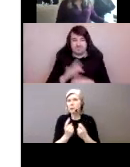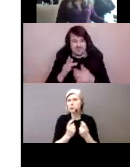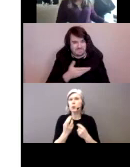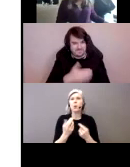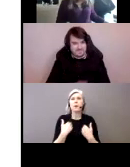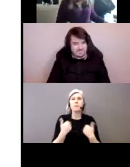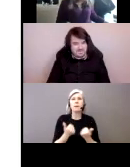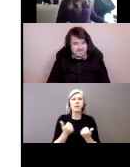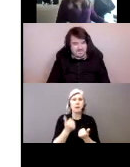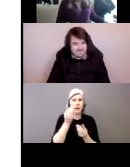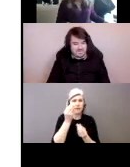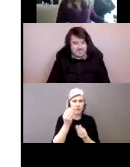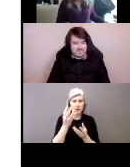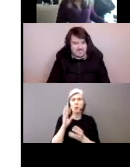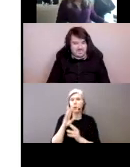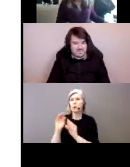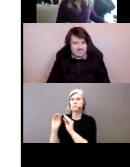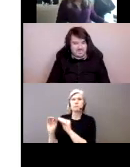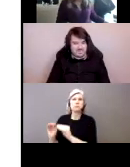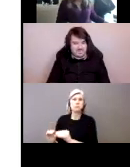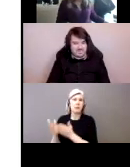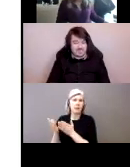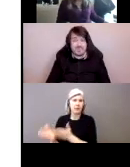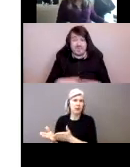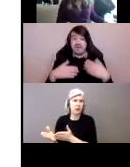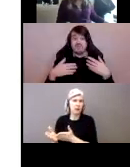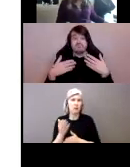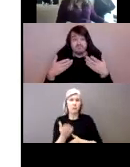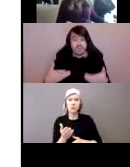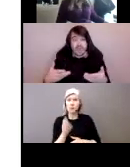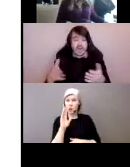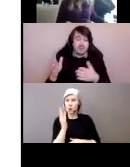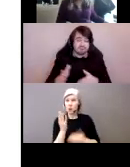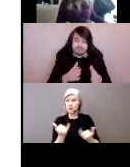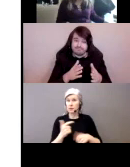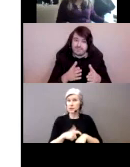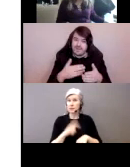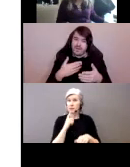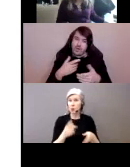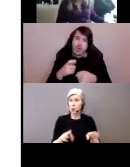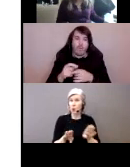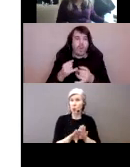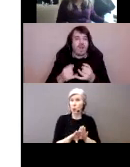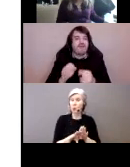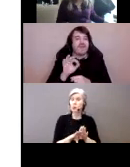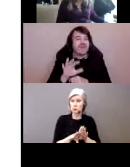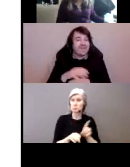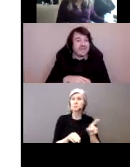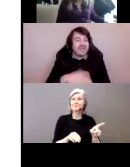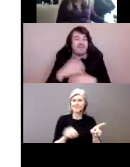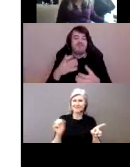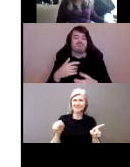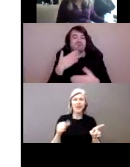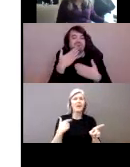I think at this point we should turn it over to give our closing remarks. Sure. So I want to thank